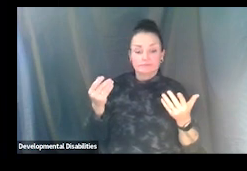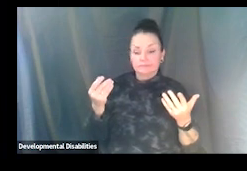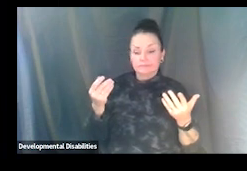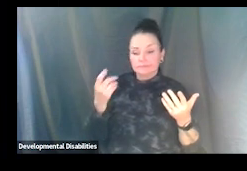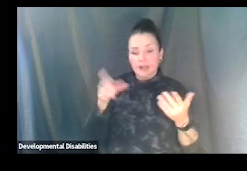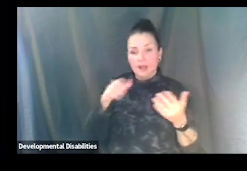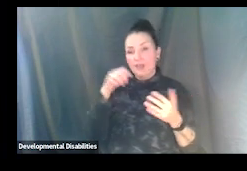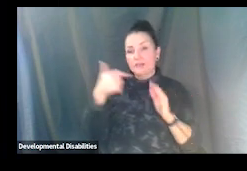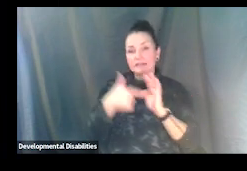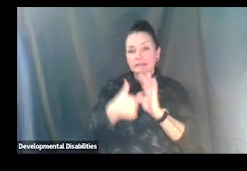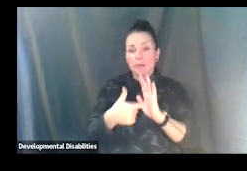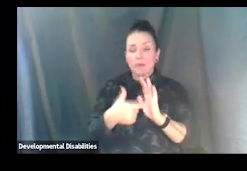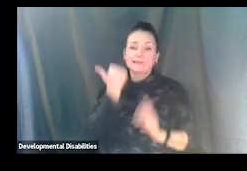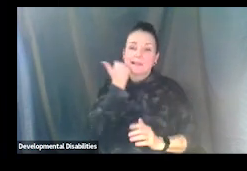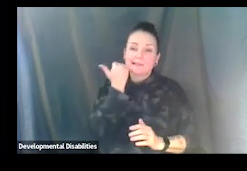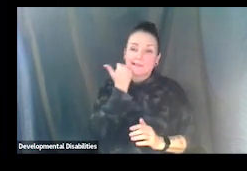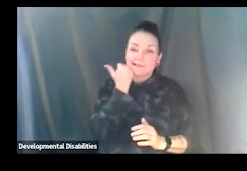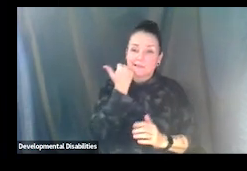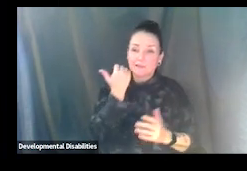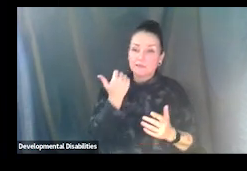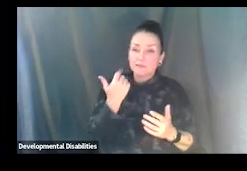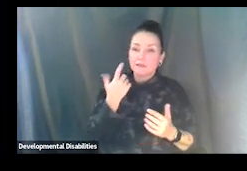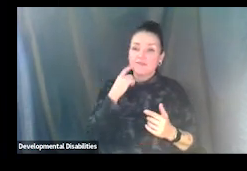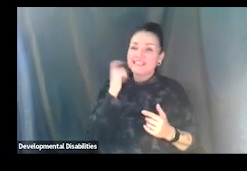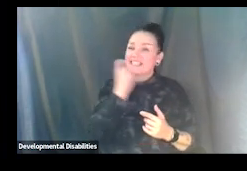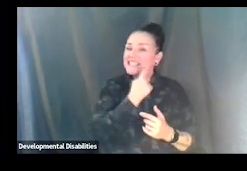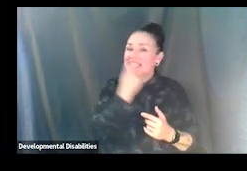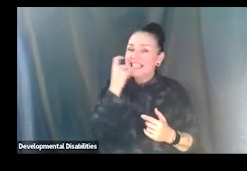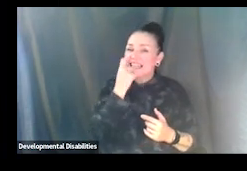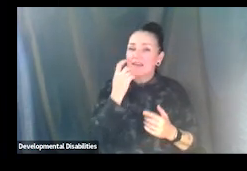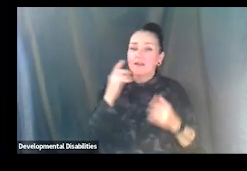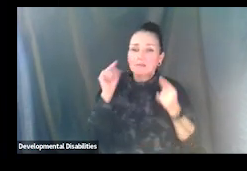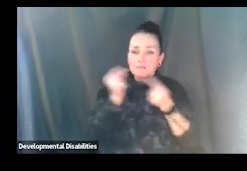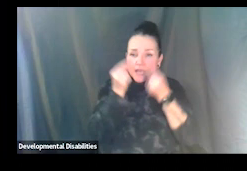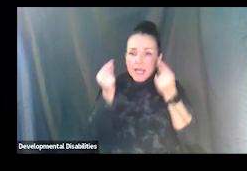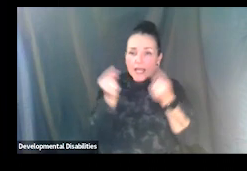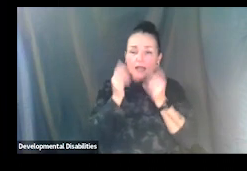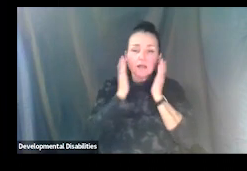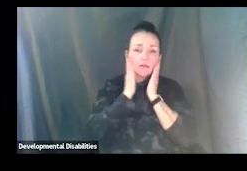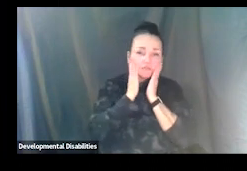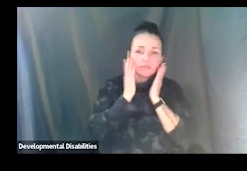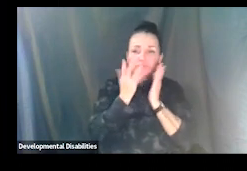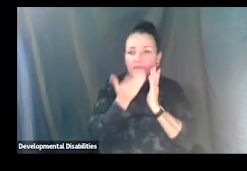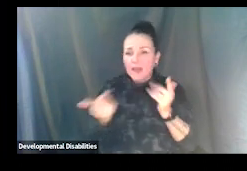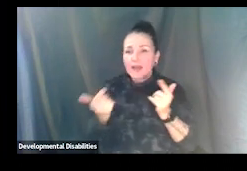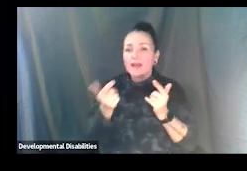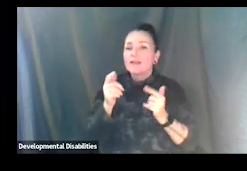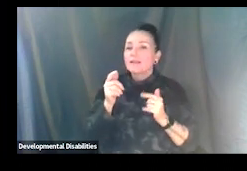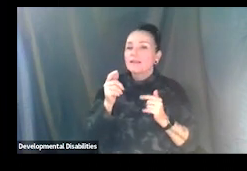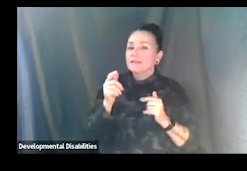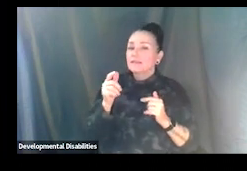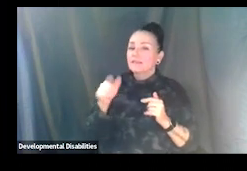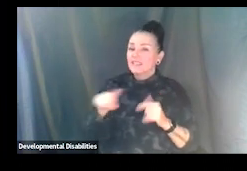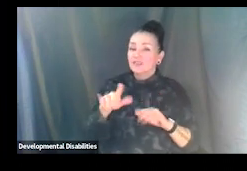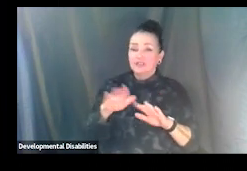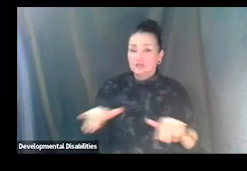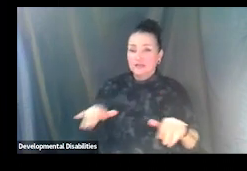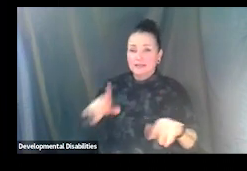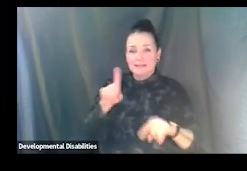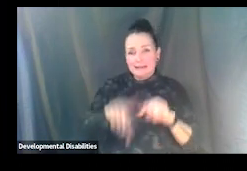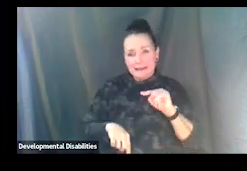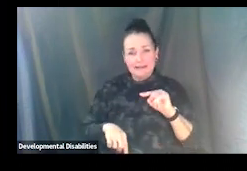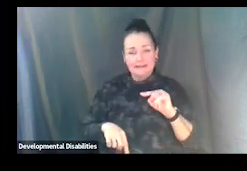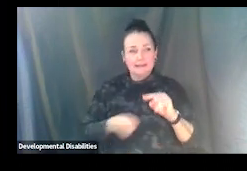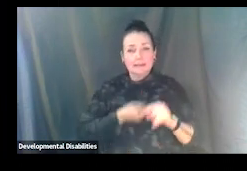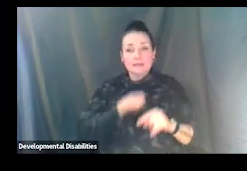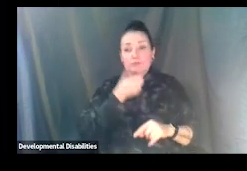especially people who may not be cooperative with exams. And certainly, I think anxiety for some people can be an